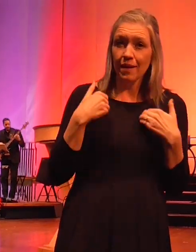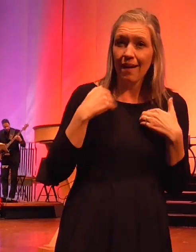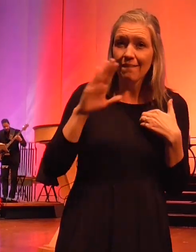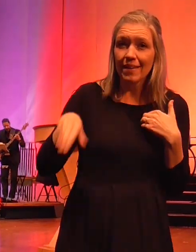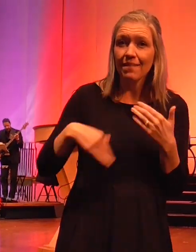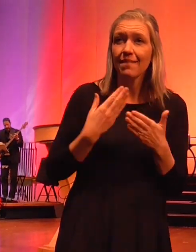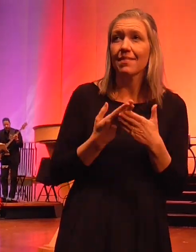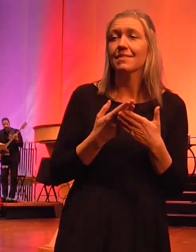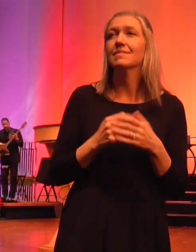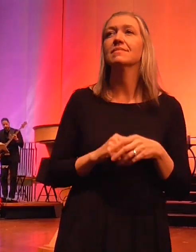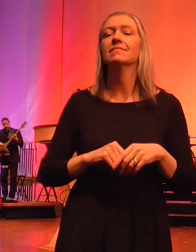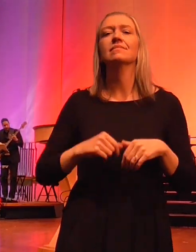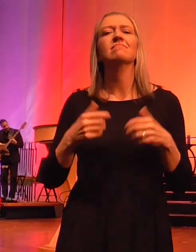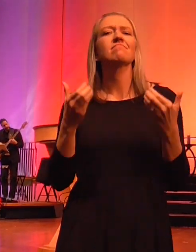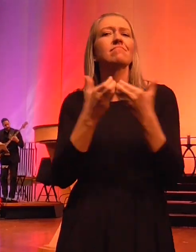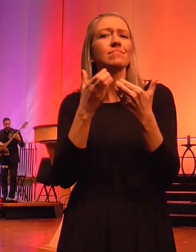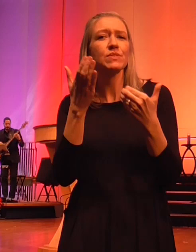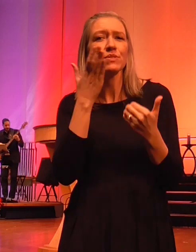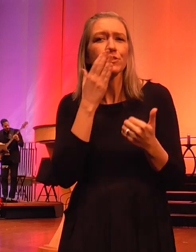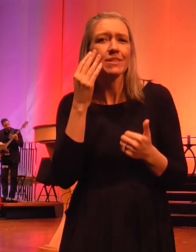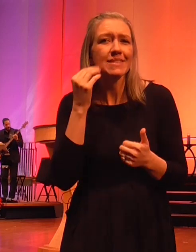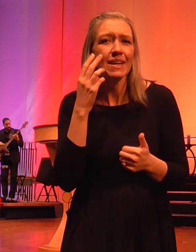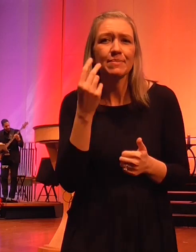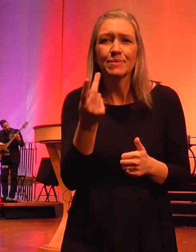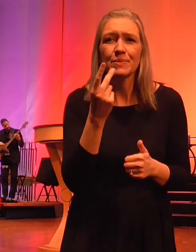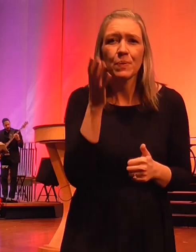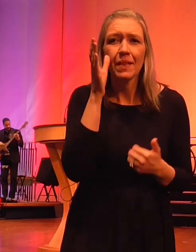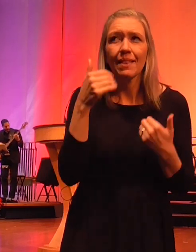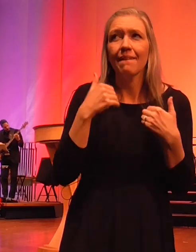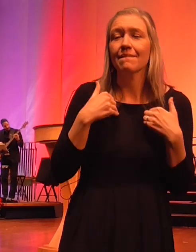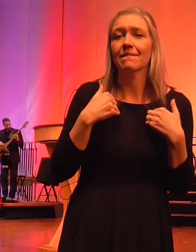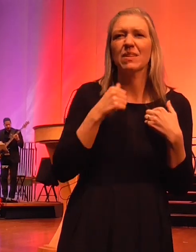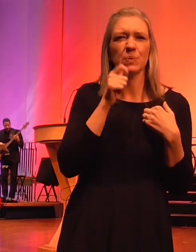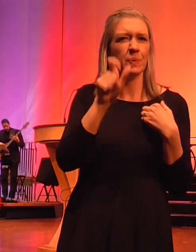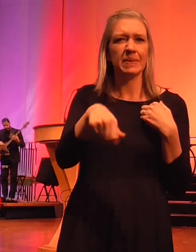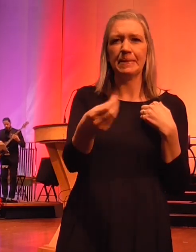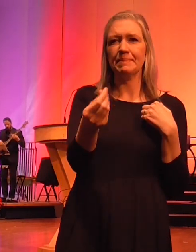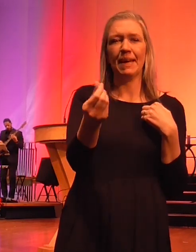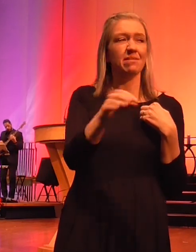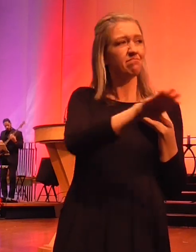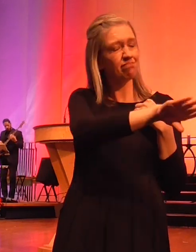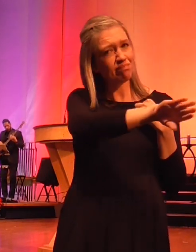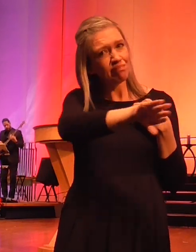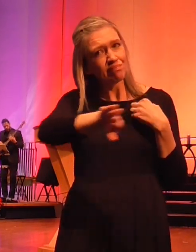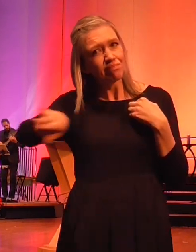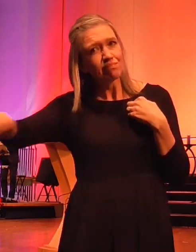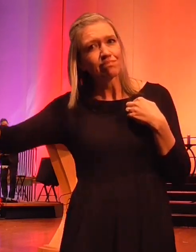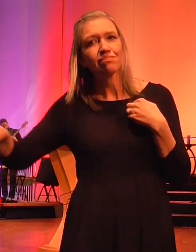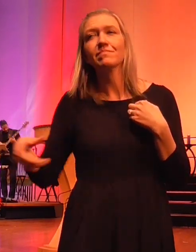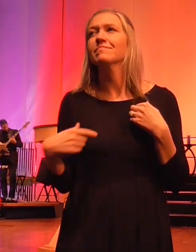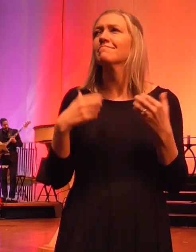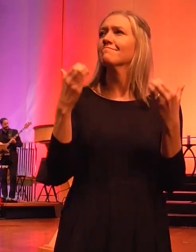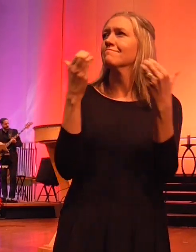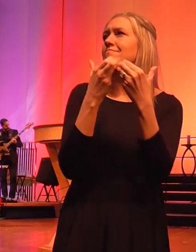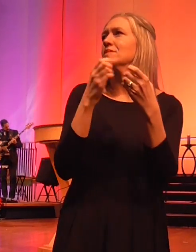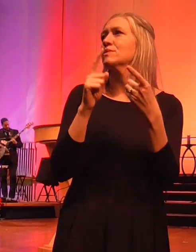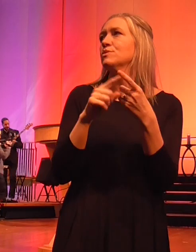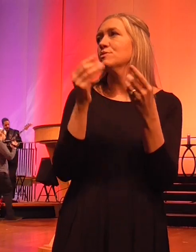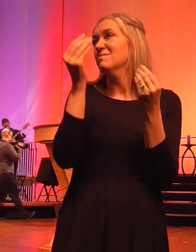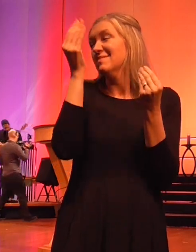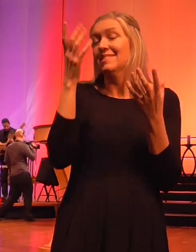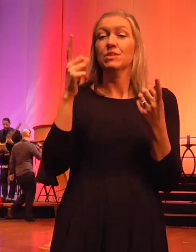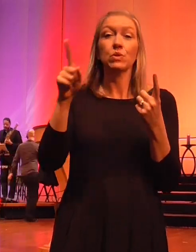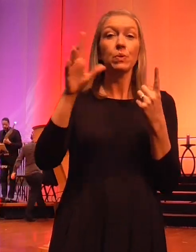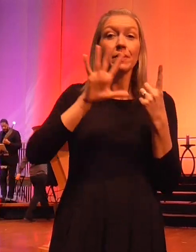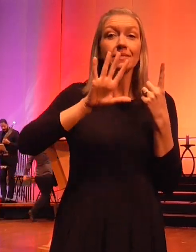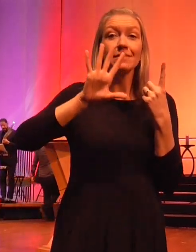it. Here's for the good times you're gonna have. You don't need money, got free pass. Here's to the fact that I'll be